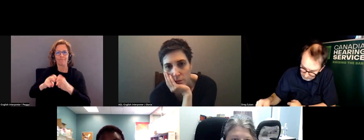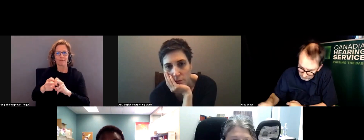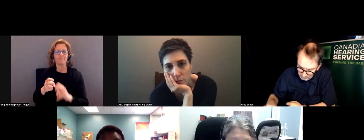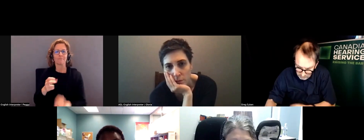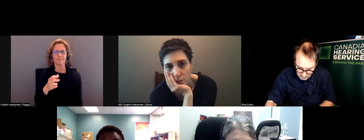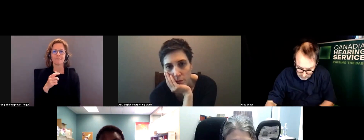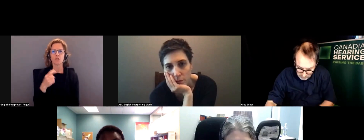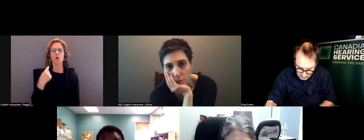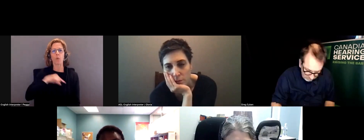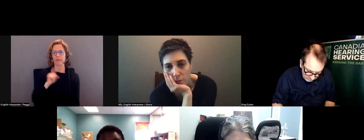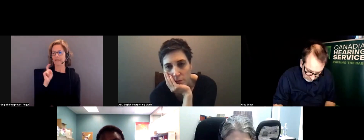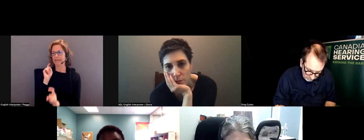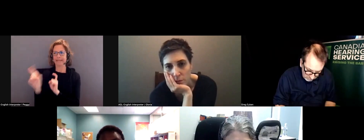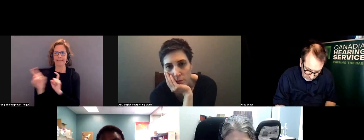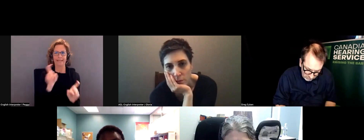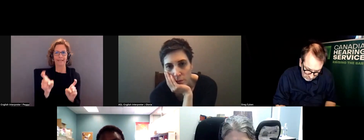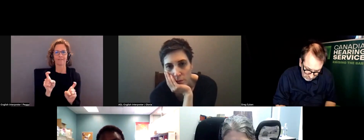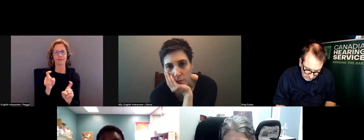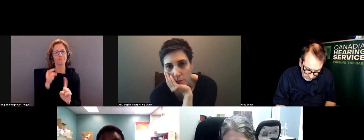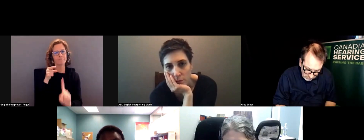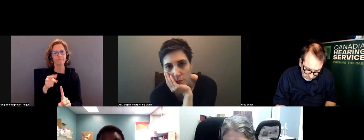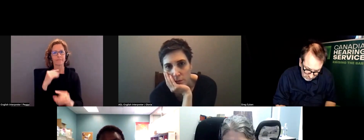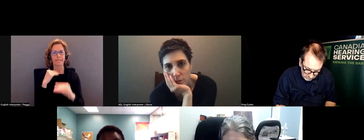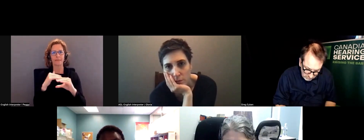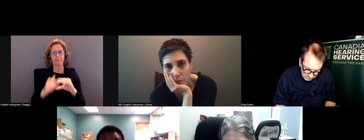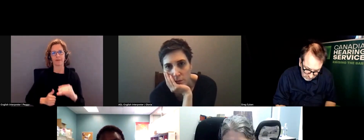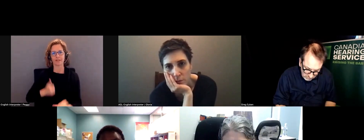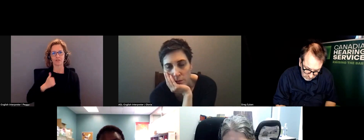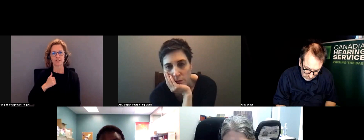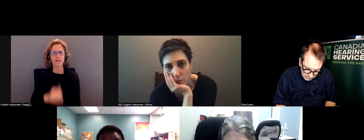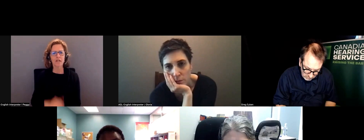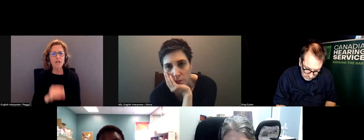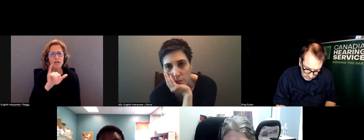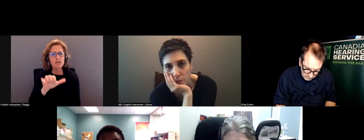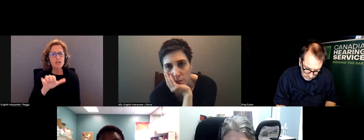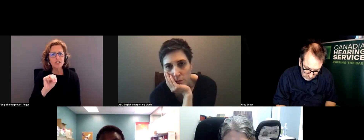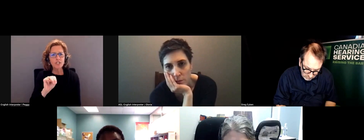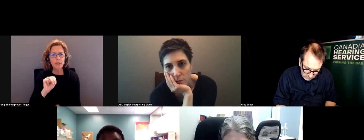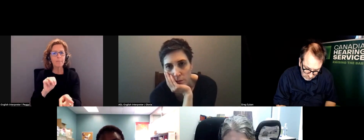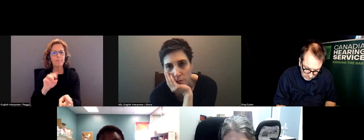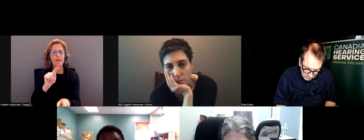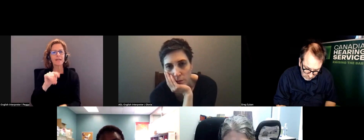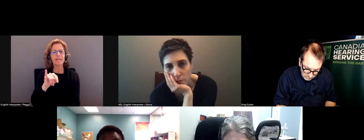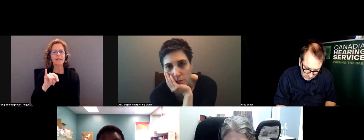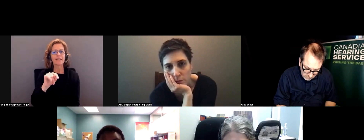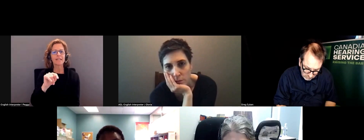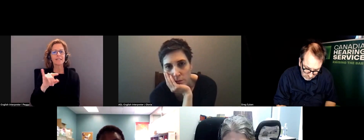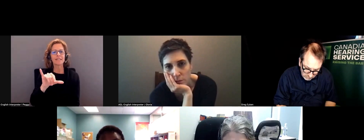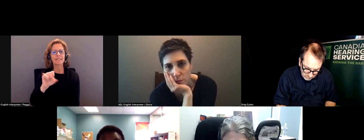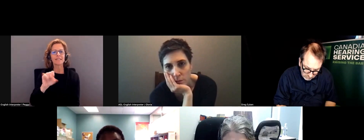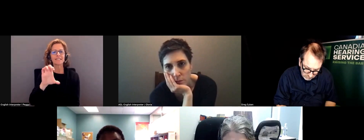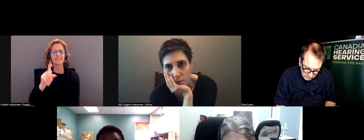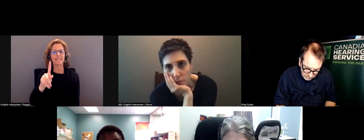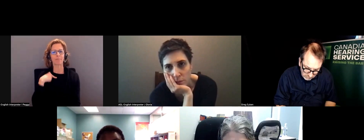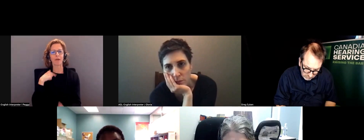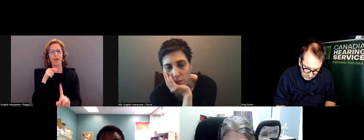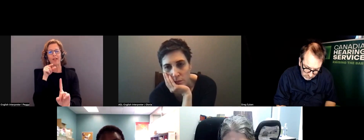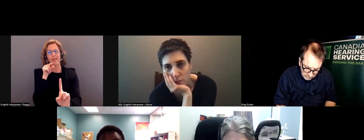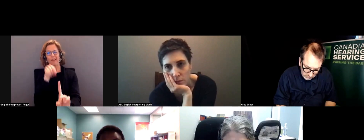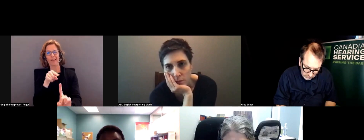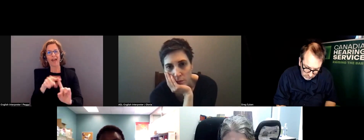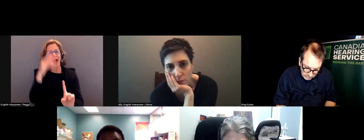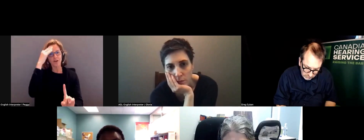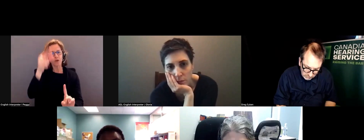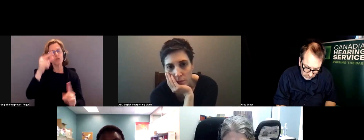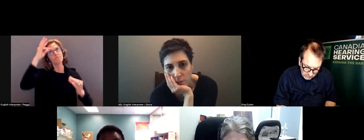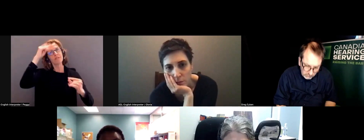All right. Anybody else? I can see Jim Tissick is with us here. Jim, I'm calling on you. I know you were looking at Google Sites a